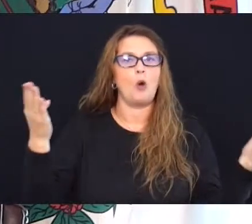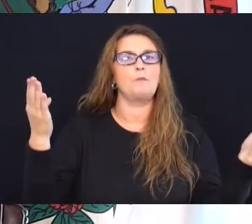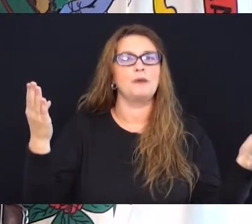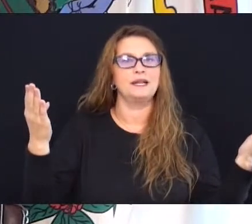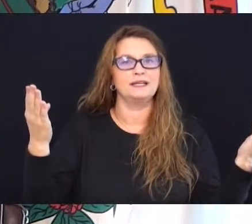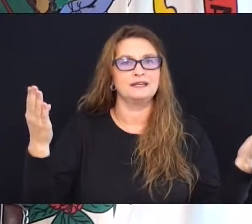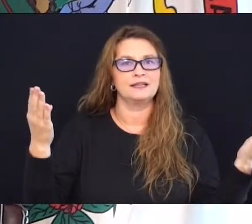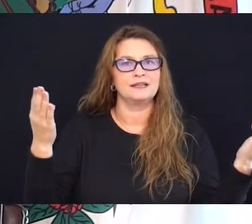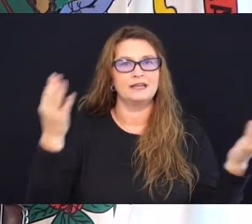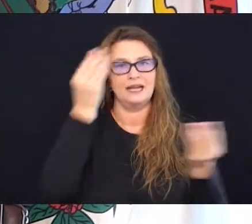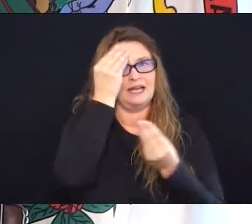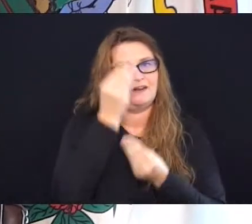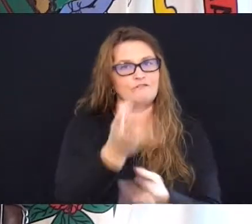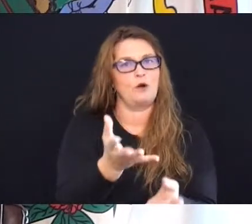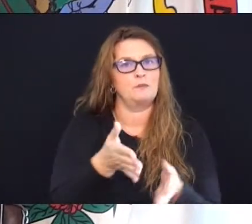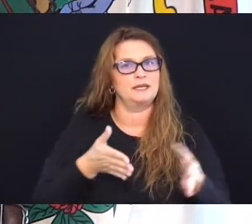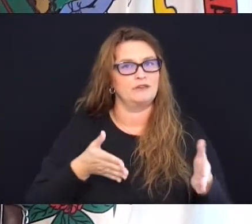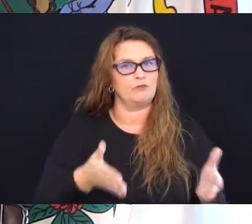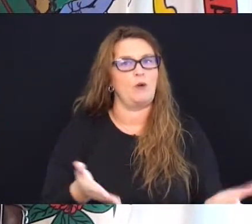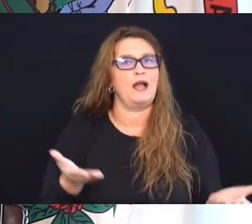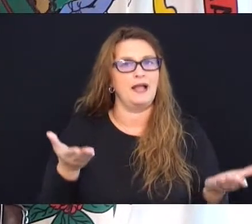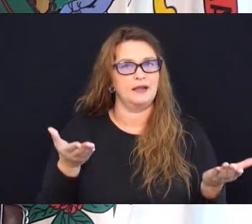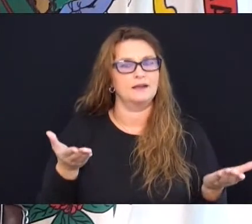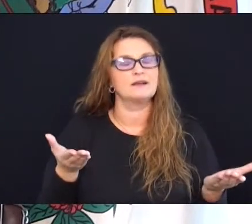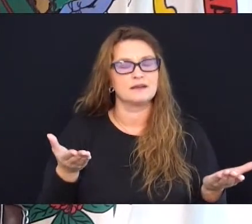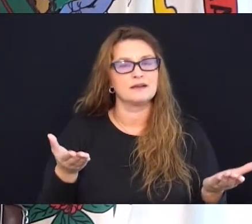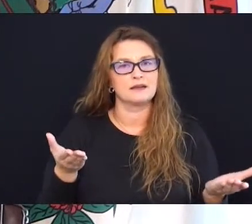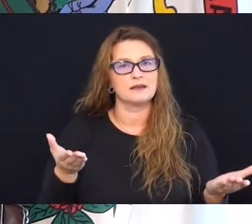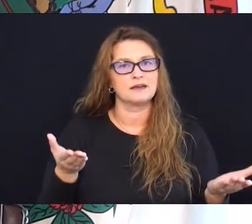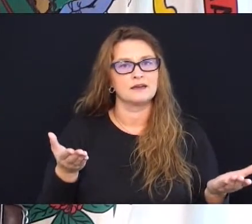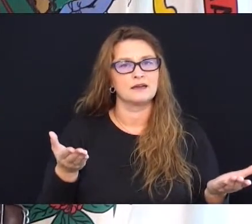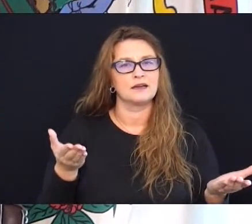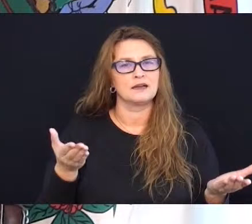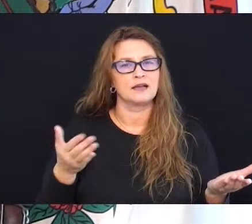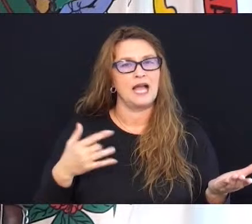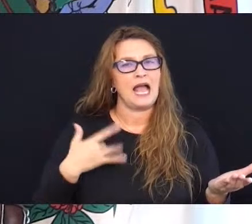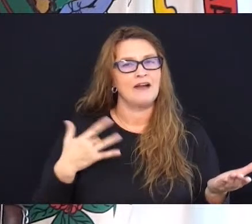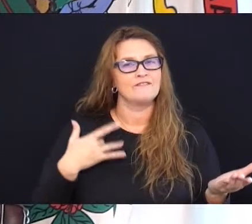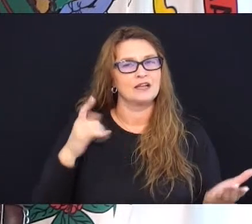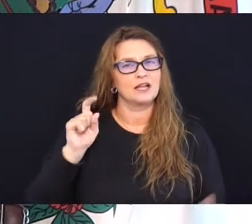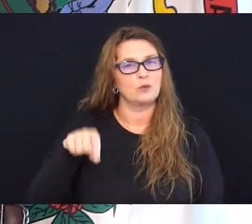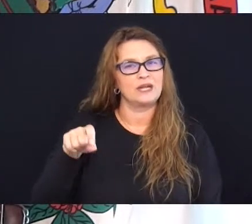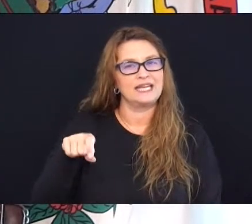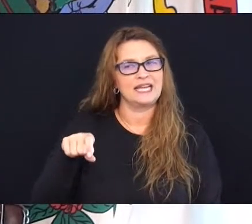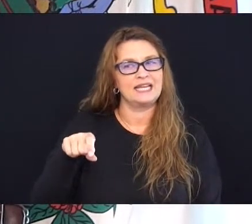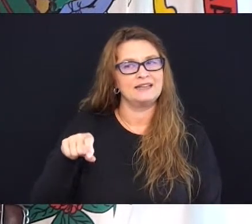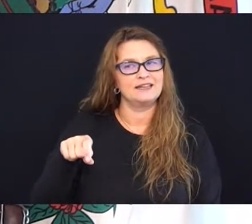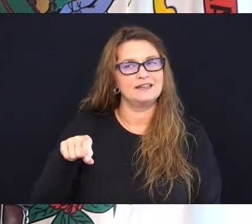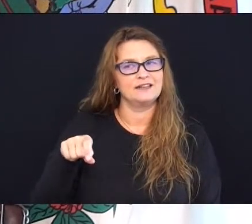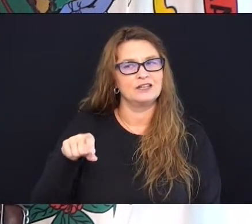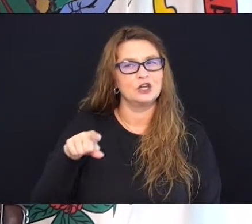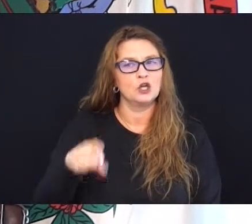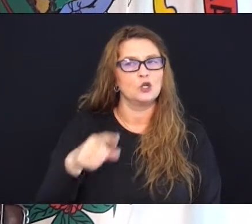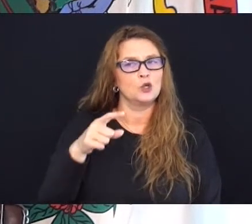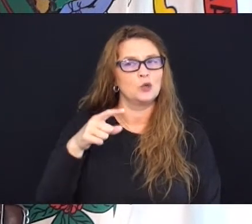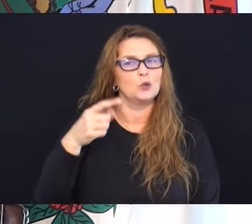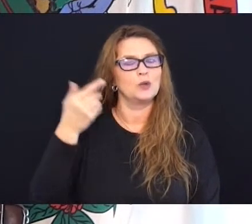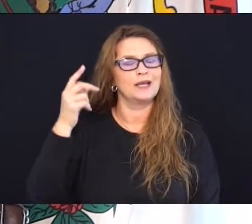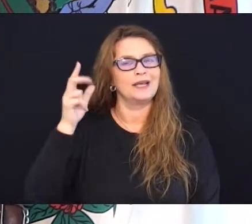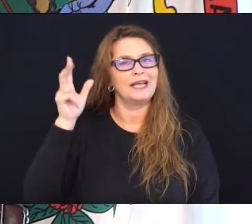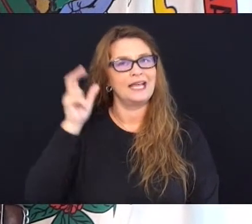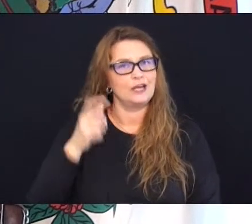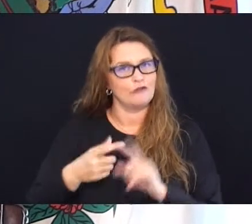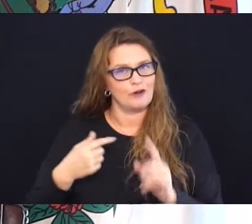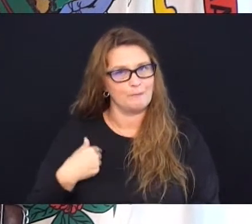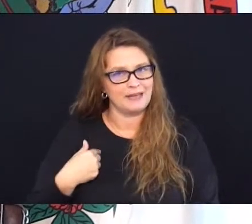of an informative way, and so I do think there's a need that you hear from the governor, and you